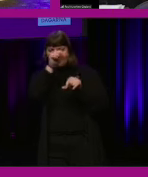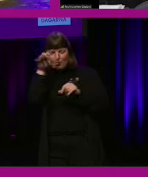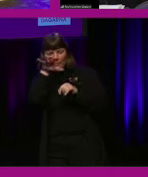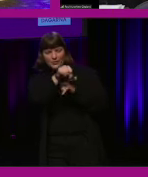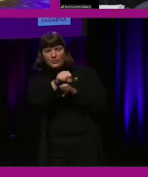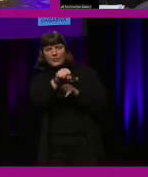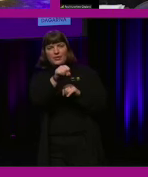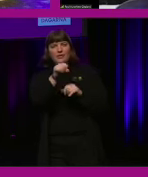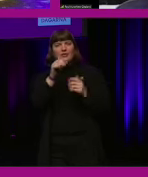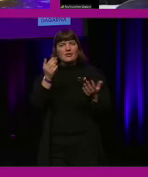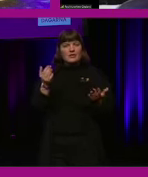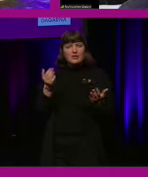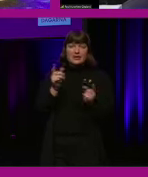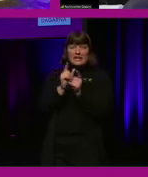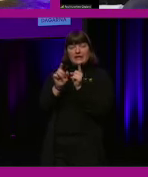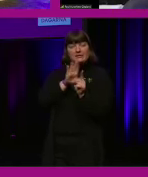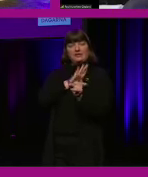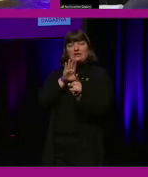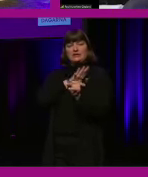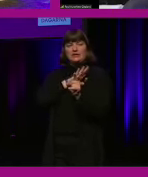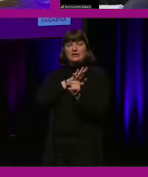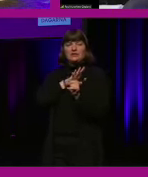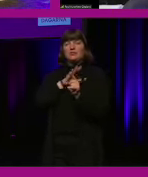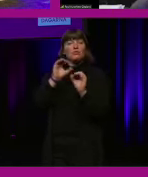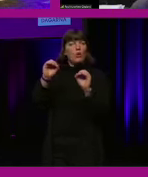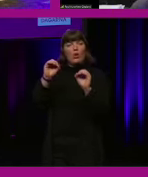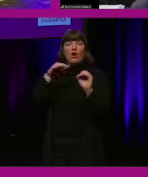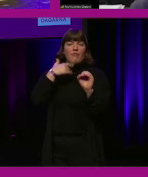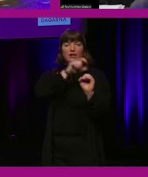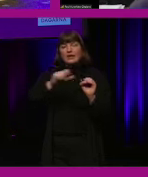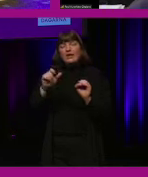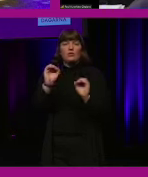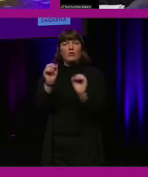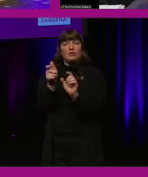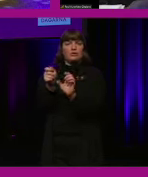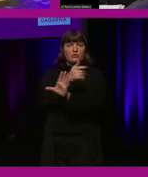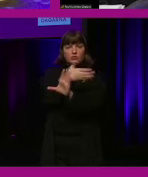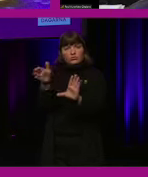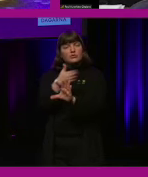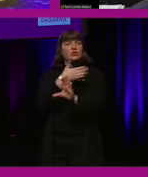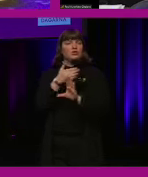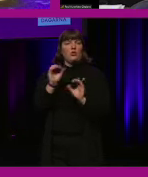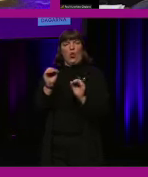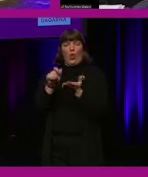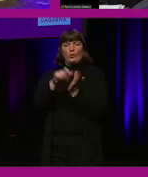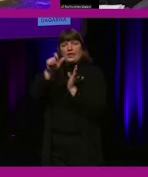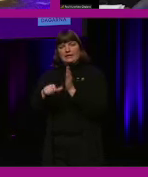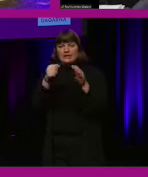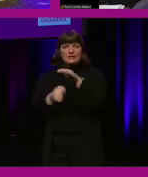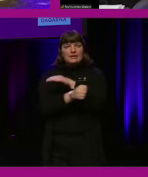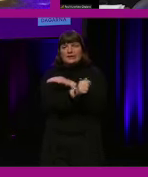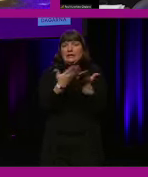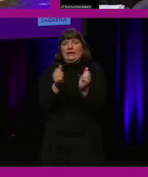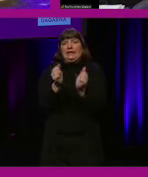no summary executions, no torture victims, no imprisoned journalists. The misconduct, the abuse of